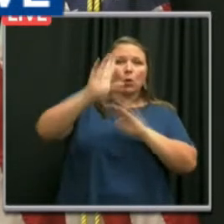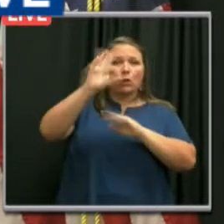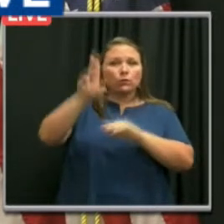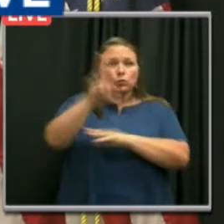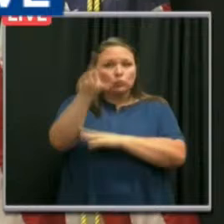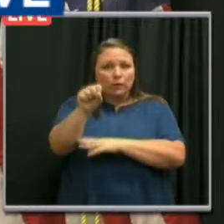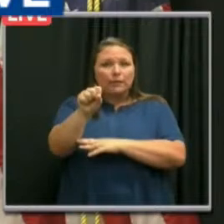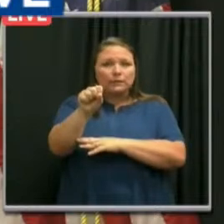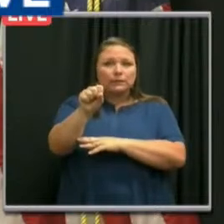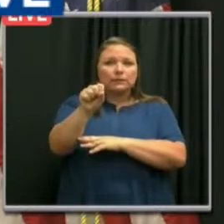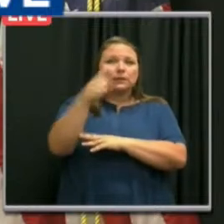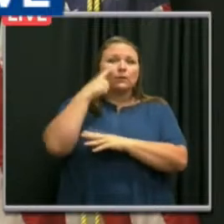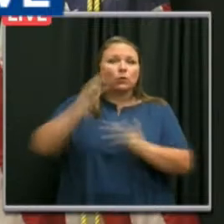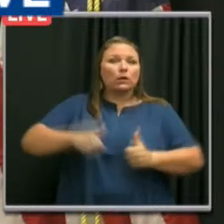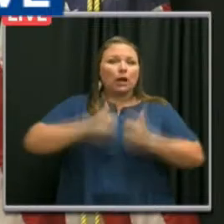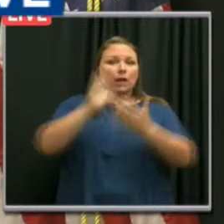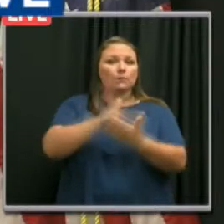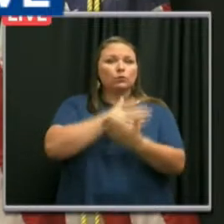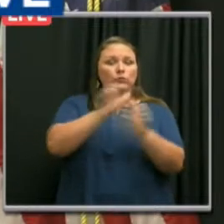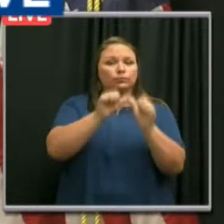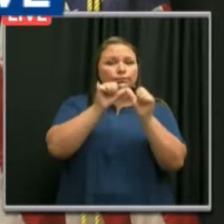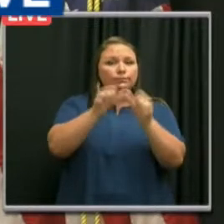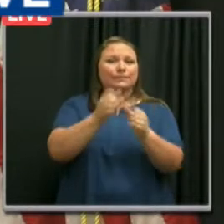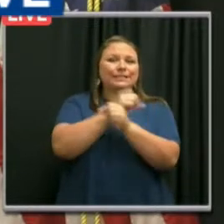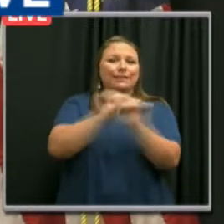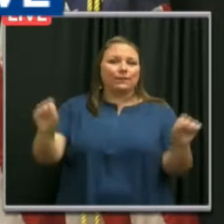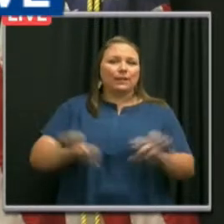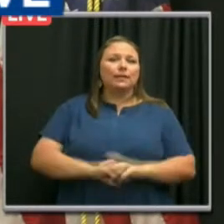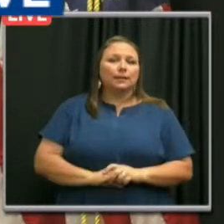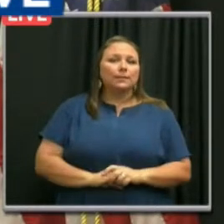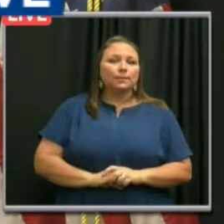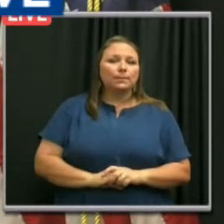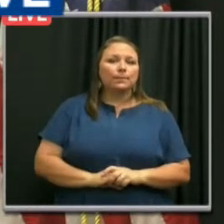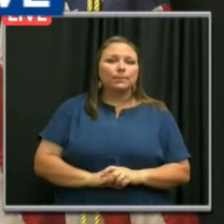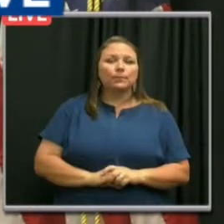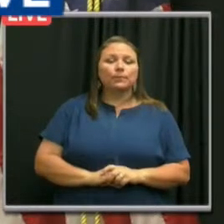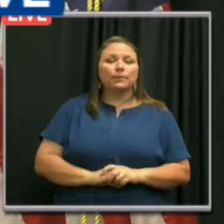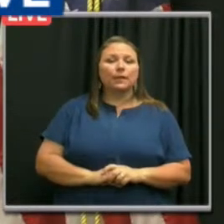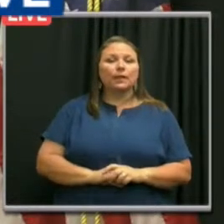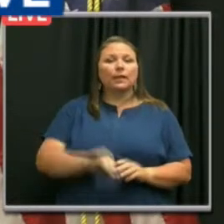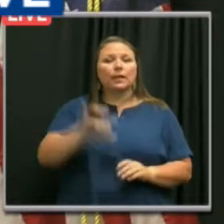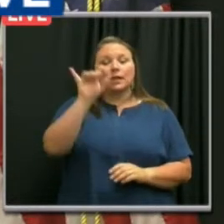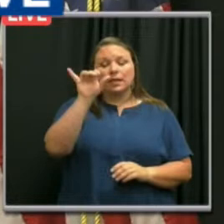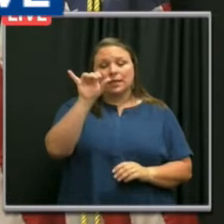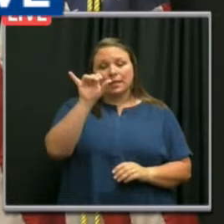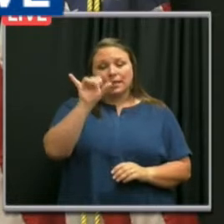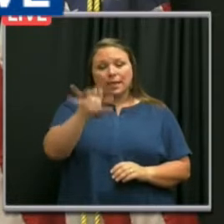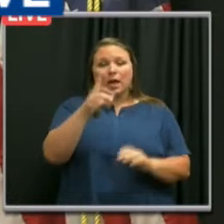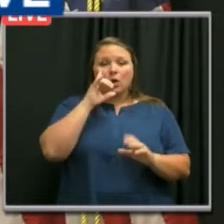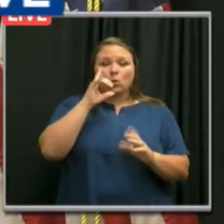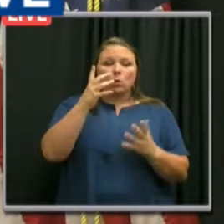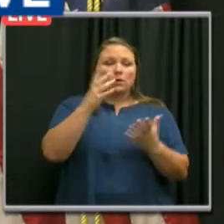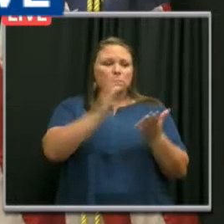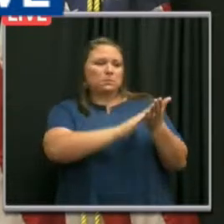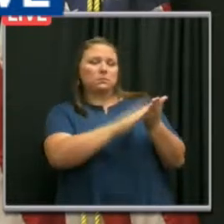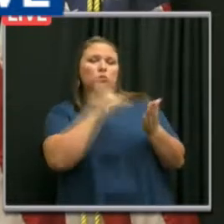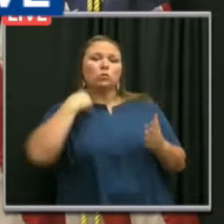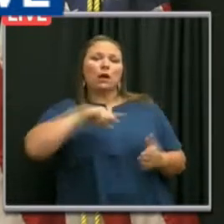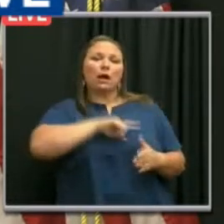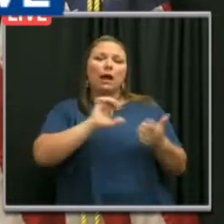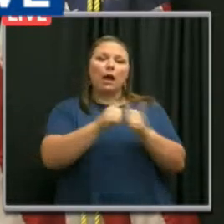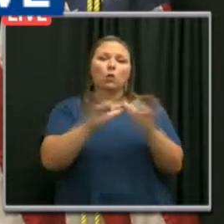for live music to be conducted safely. And it'll be a credit to us to show how to do it the right way.